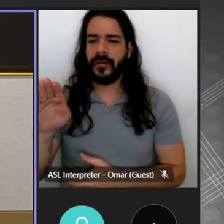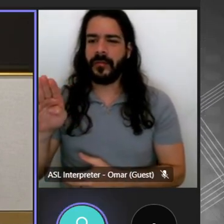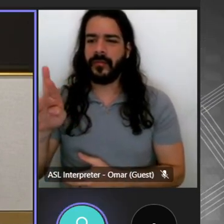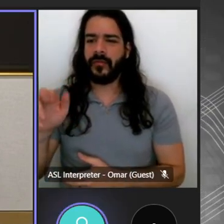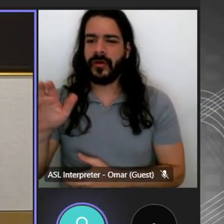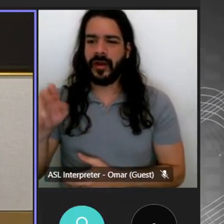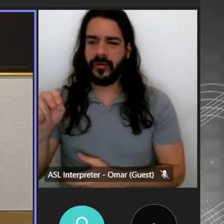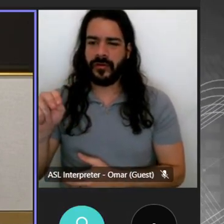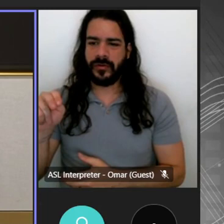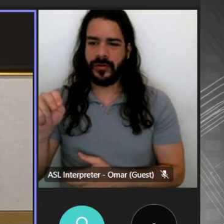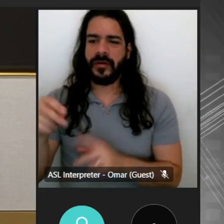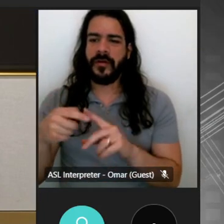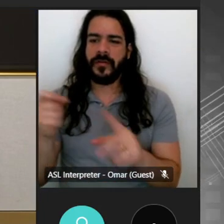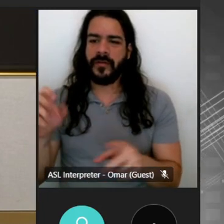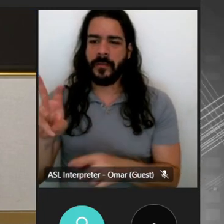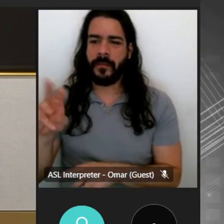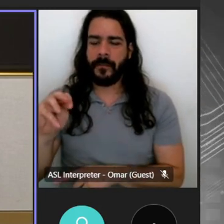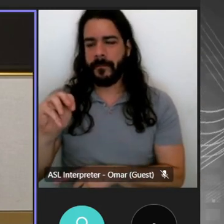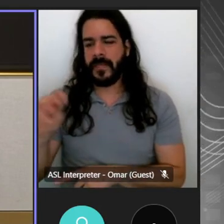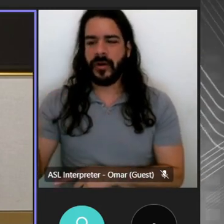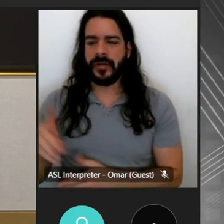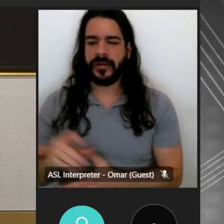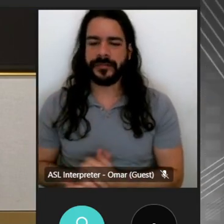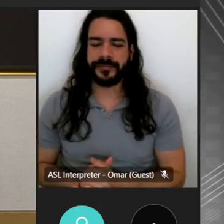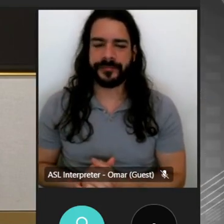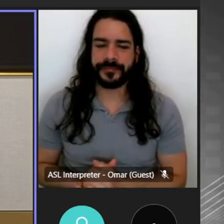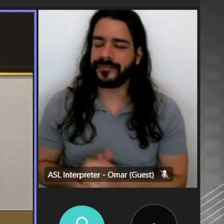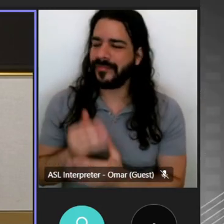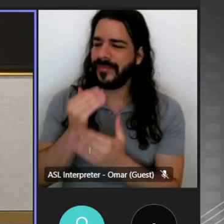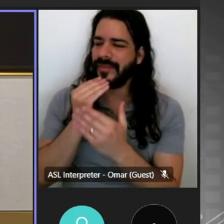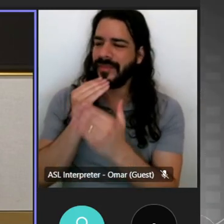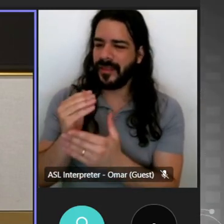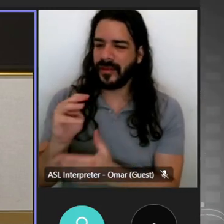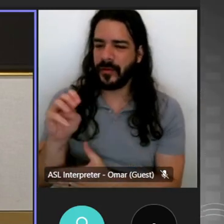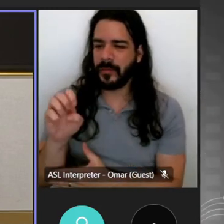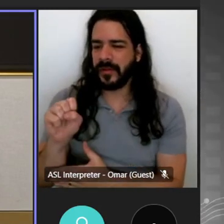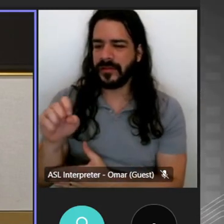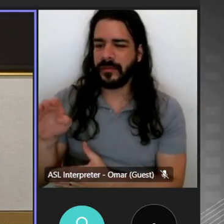I'm Deborah Brown from Maryland. Thank you, Ms. Brown.